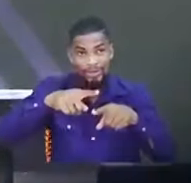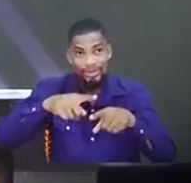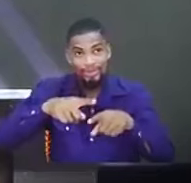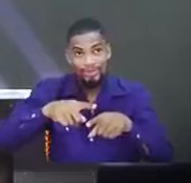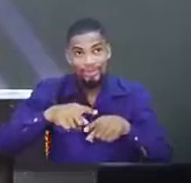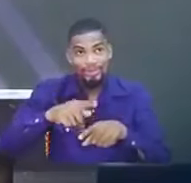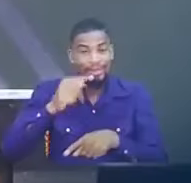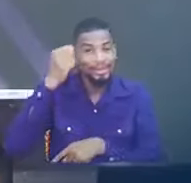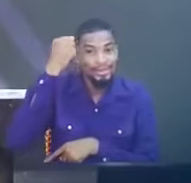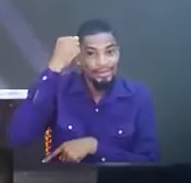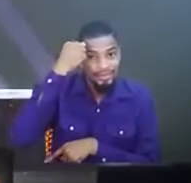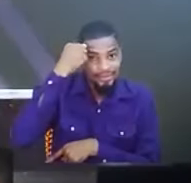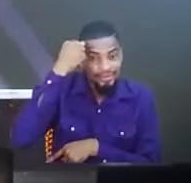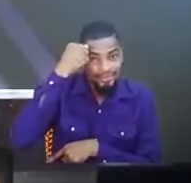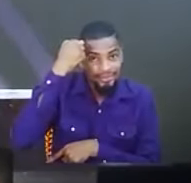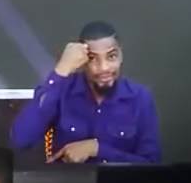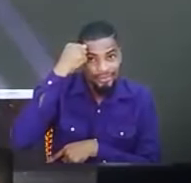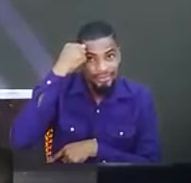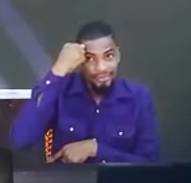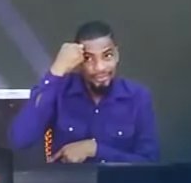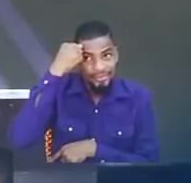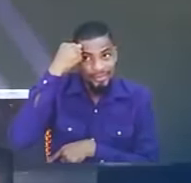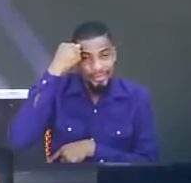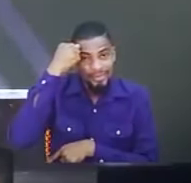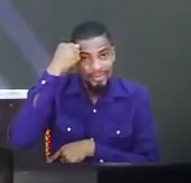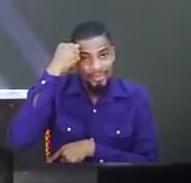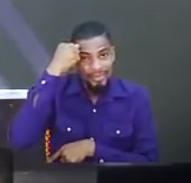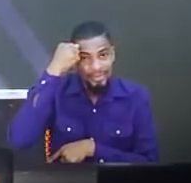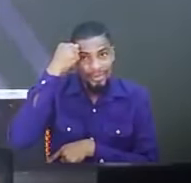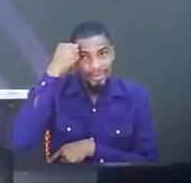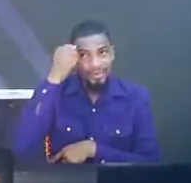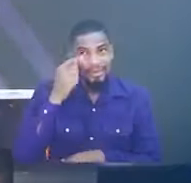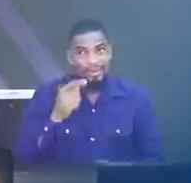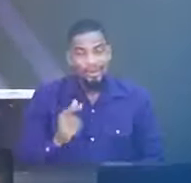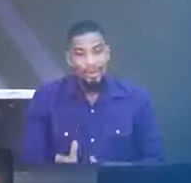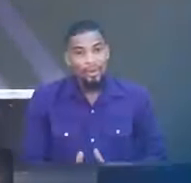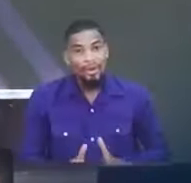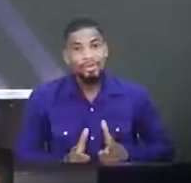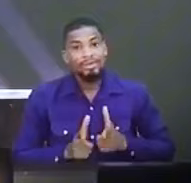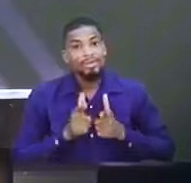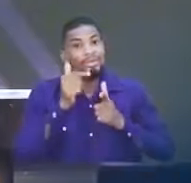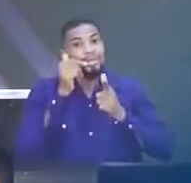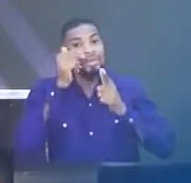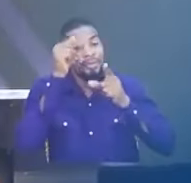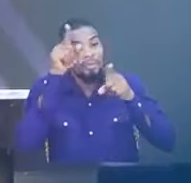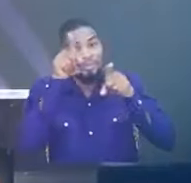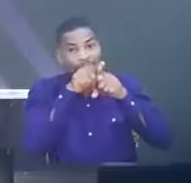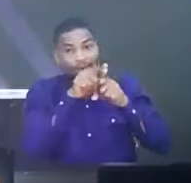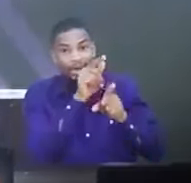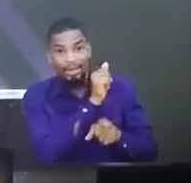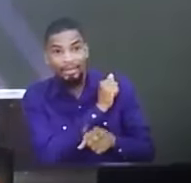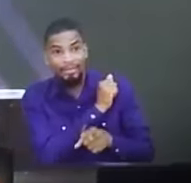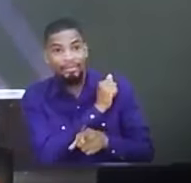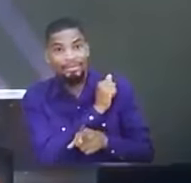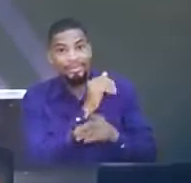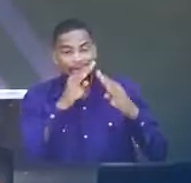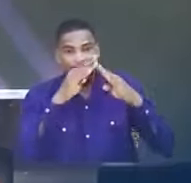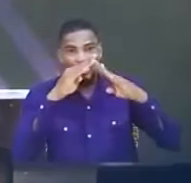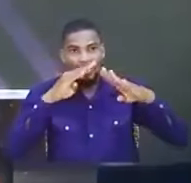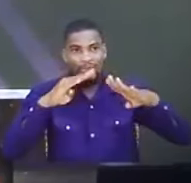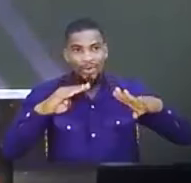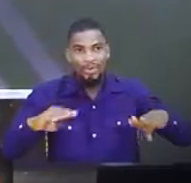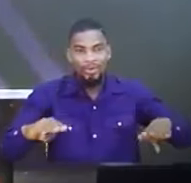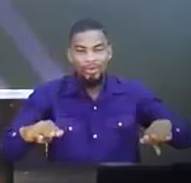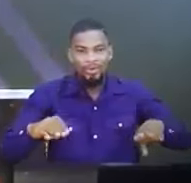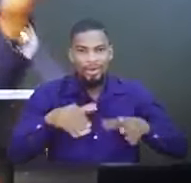Tamar lived in her brother Absalom's house, a desolate woman." Can you imagine?